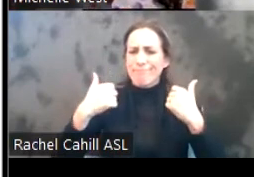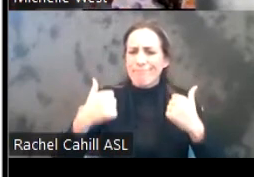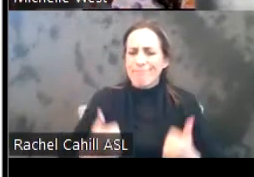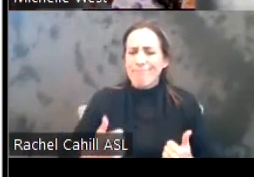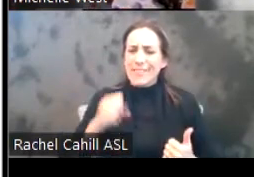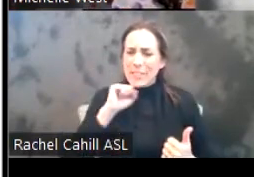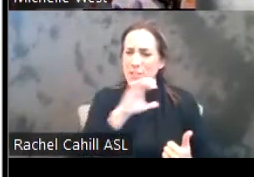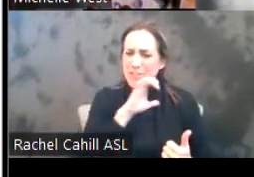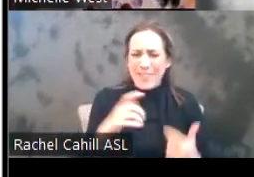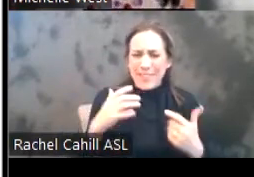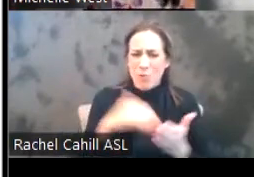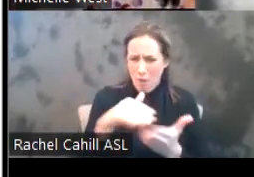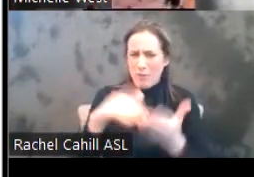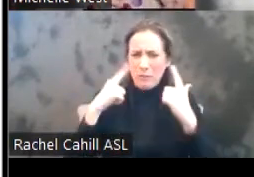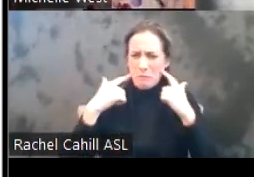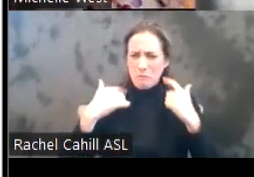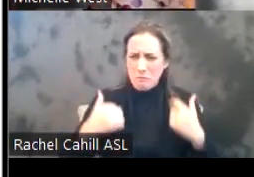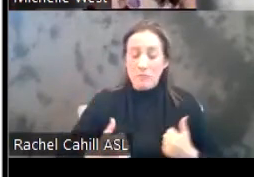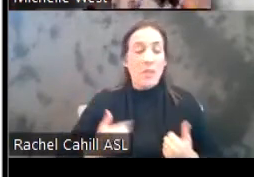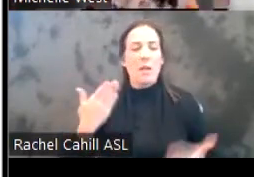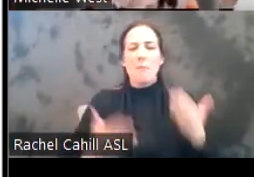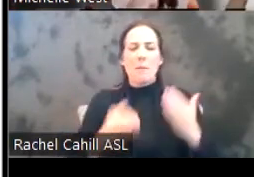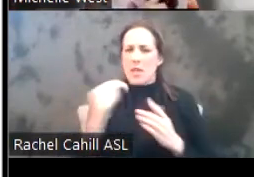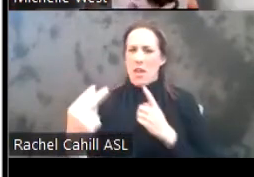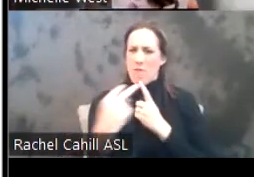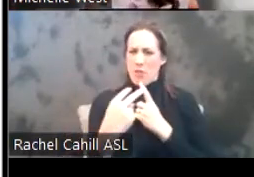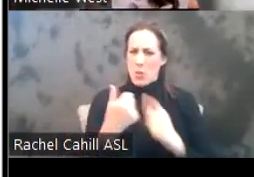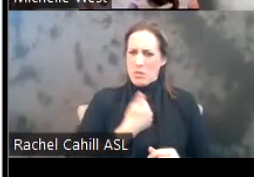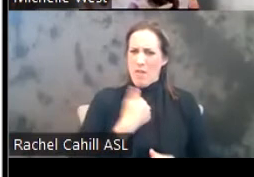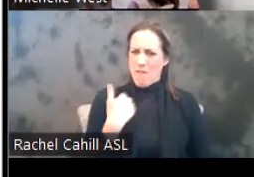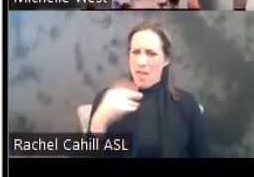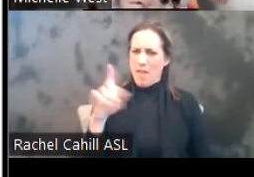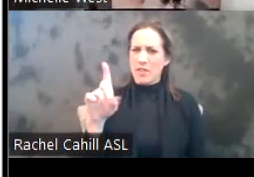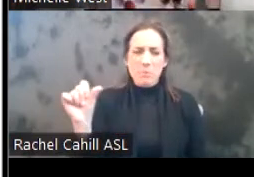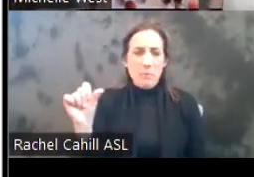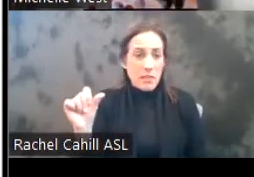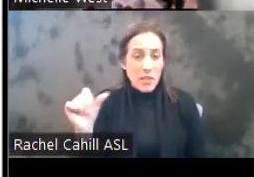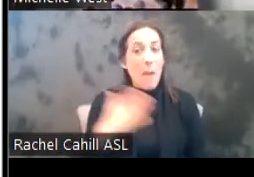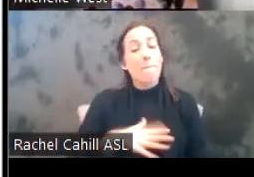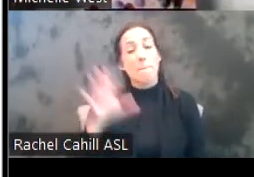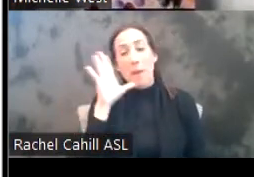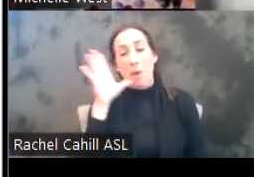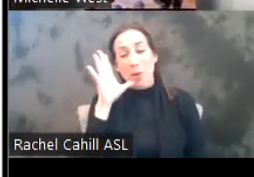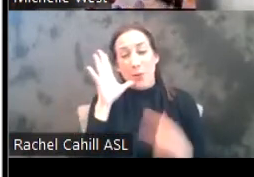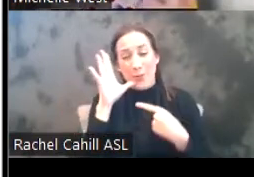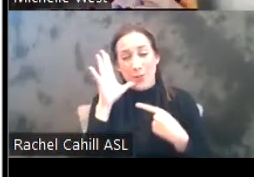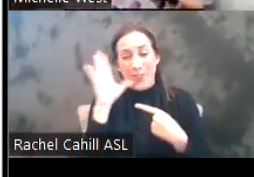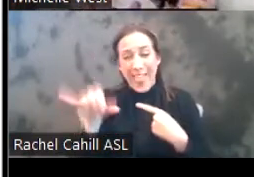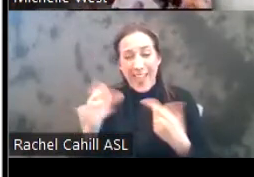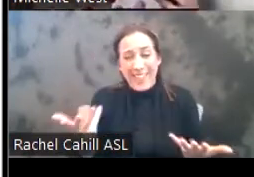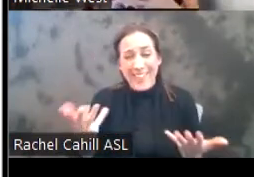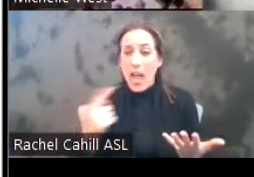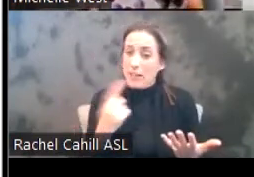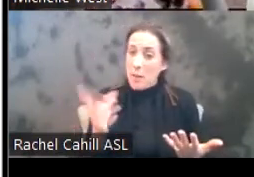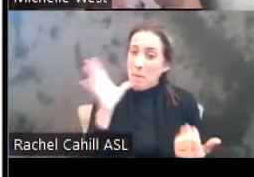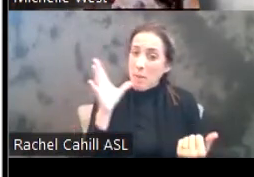senior years. They may not see them as having a disability. My mom is one of these. You know, I told her, you have a disability now,